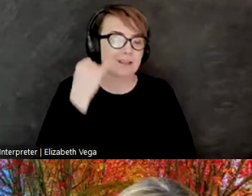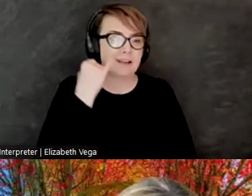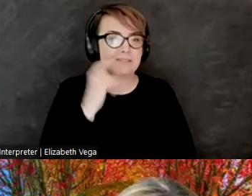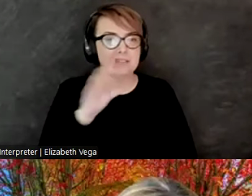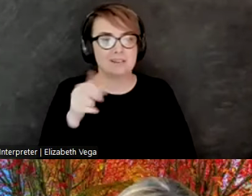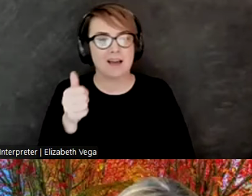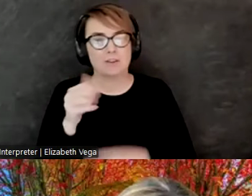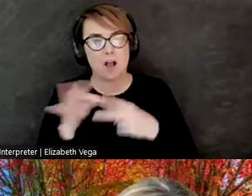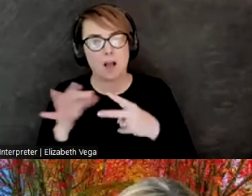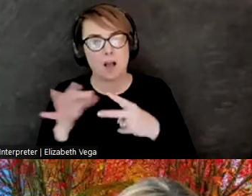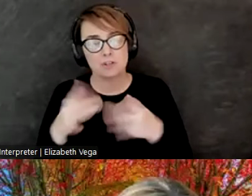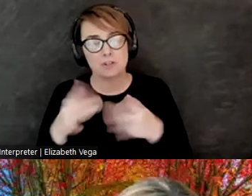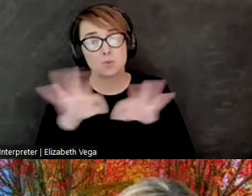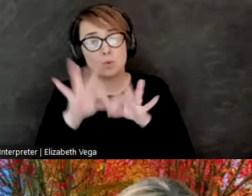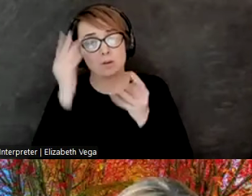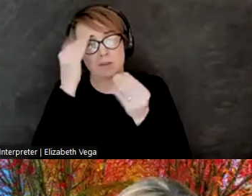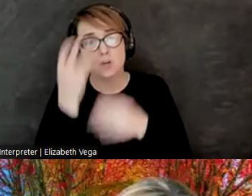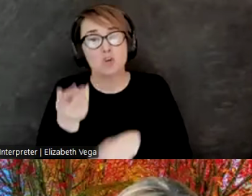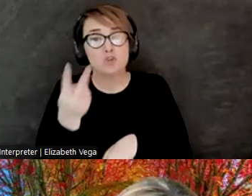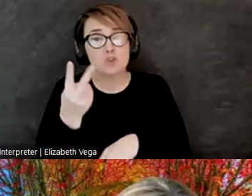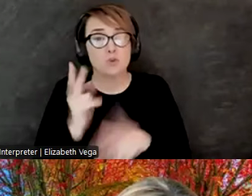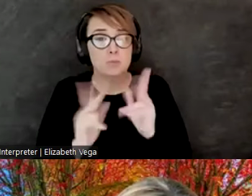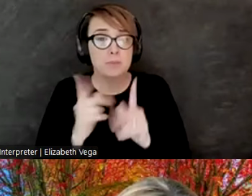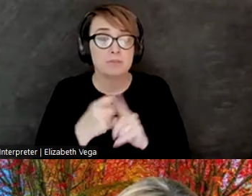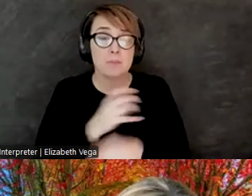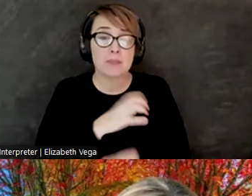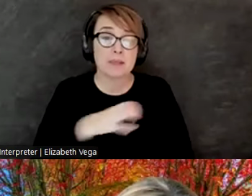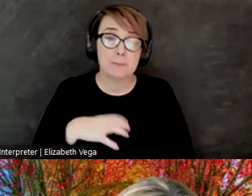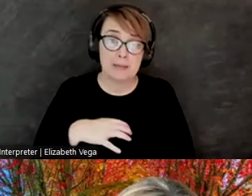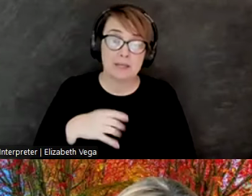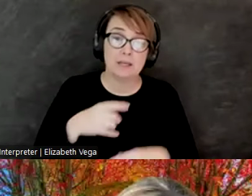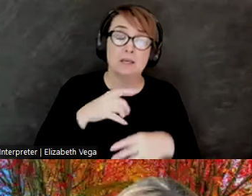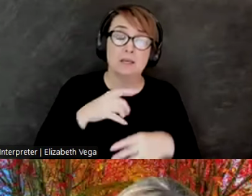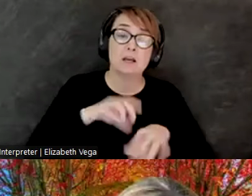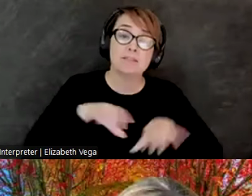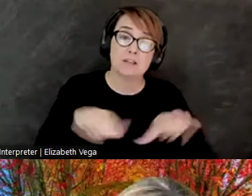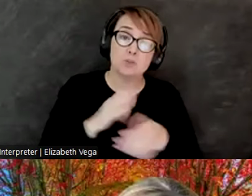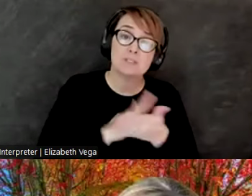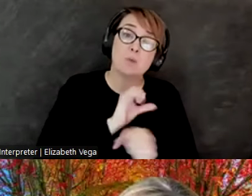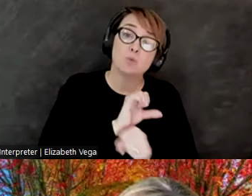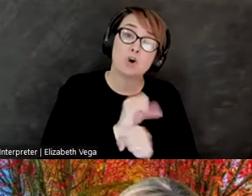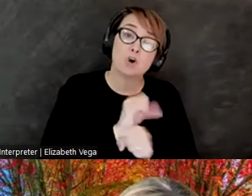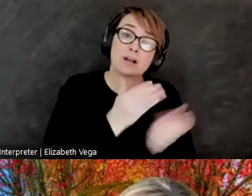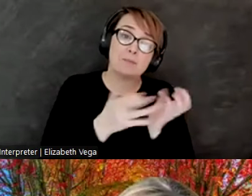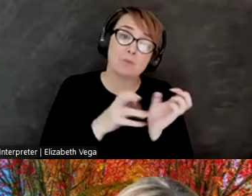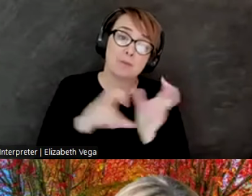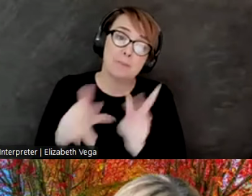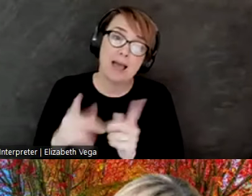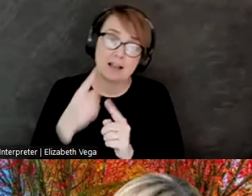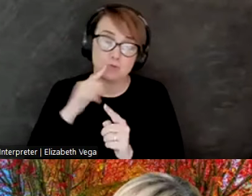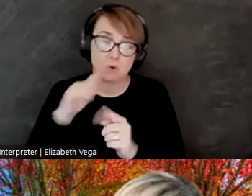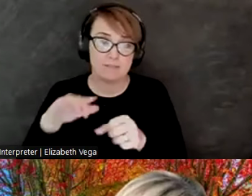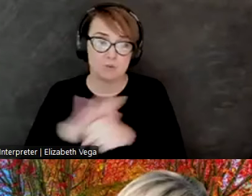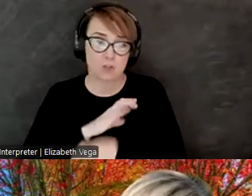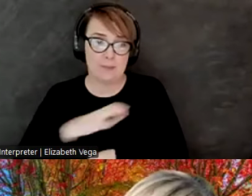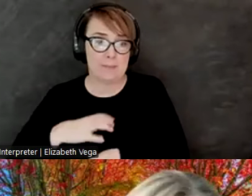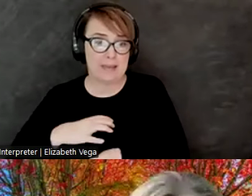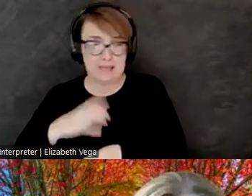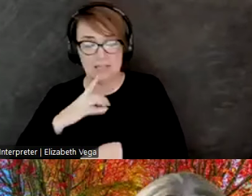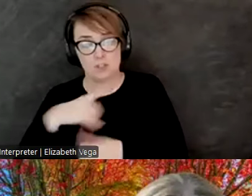people from this committee who get some work done to bring back for this full committee to engage around. So